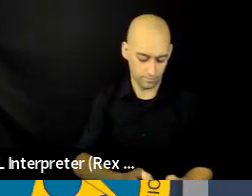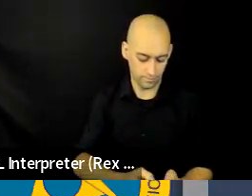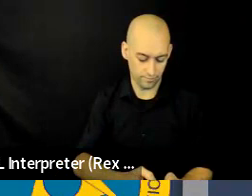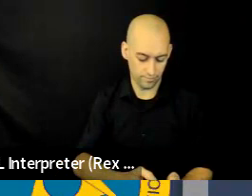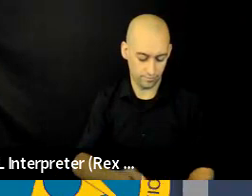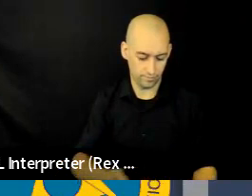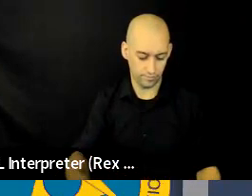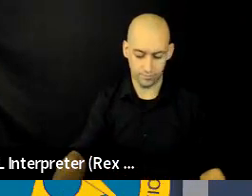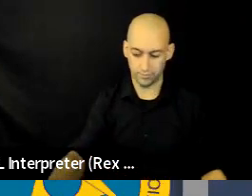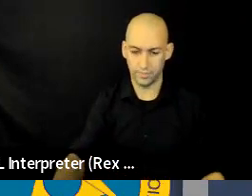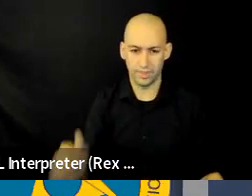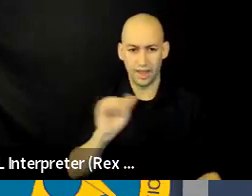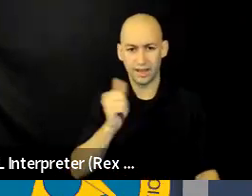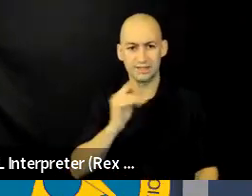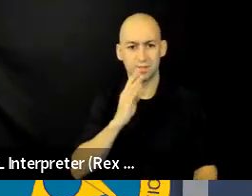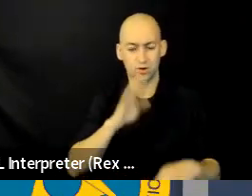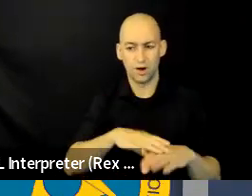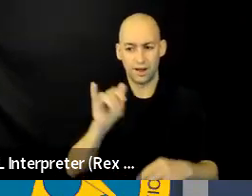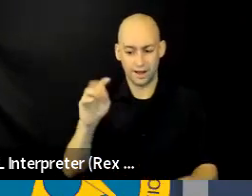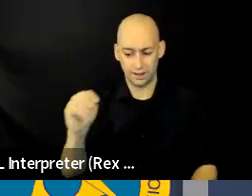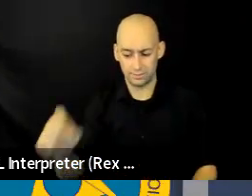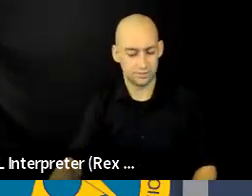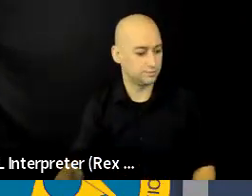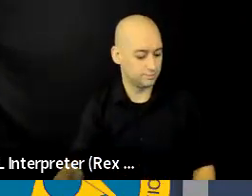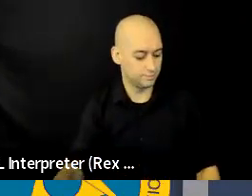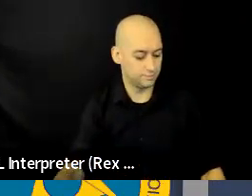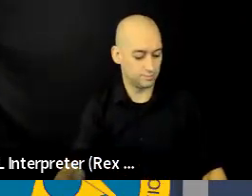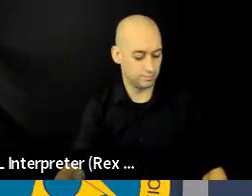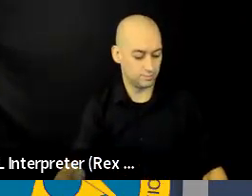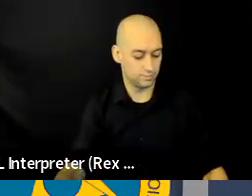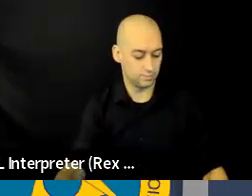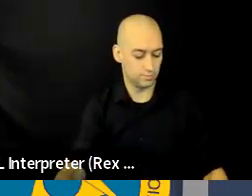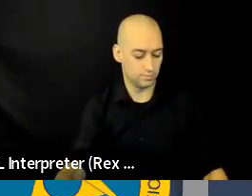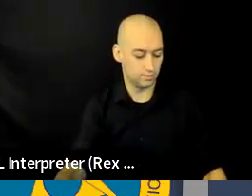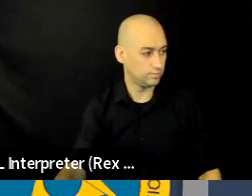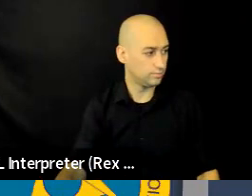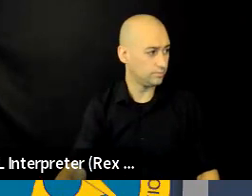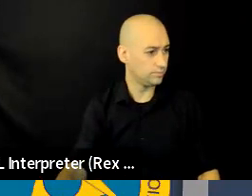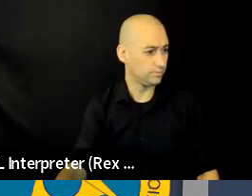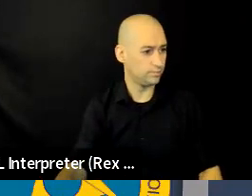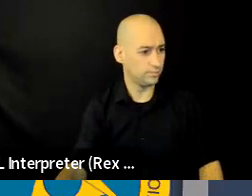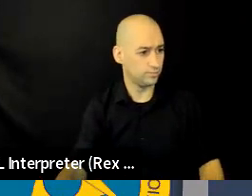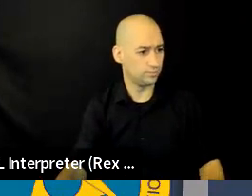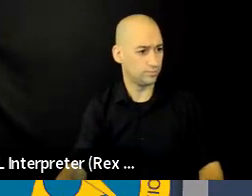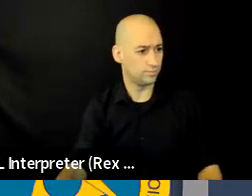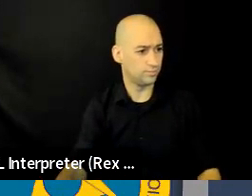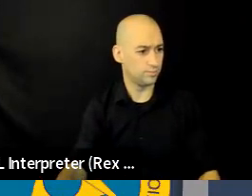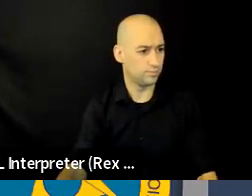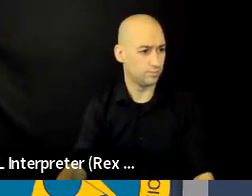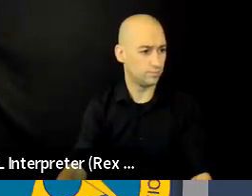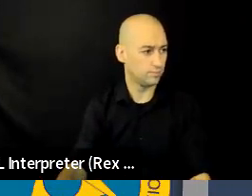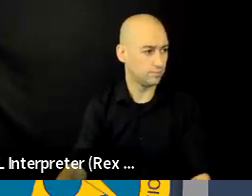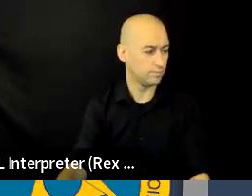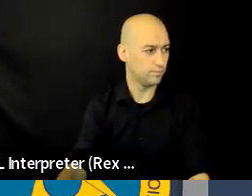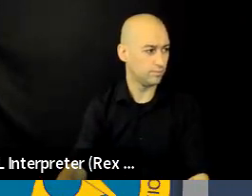Are there any speakers on these items? No, and there's no request to comment on this item. Great. Are there any comments by commissioners on